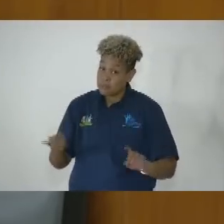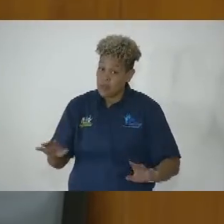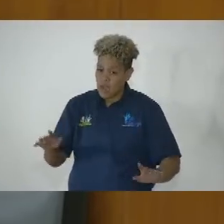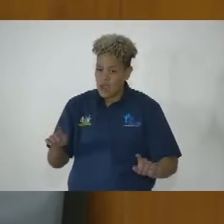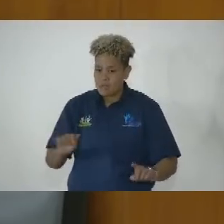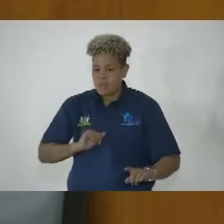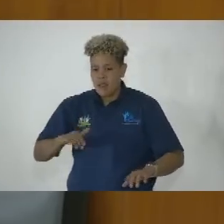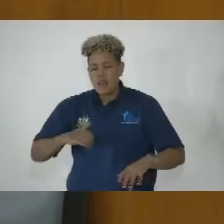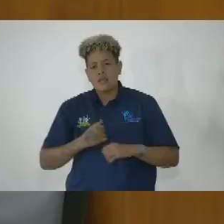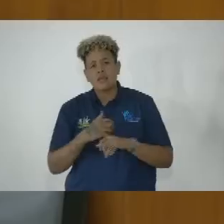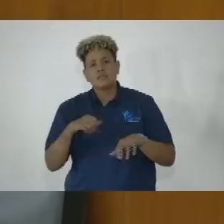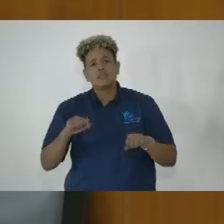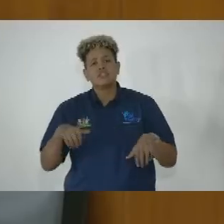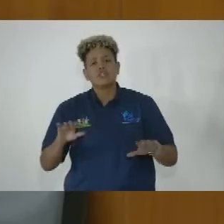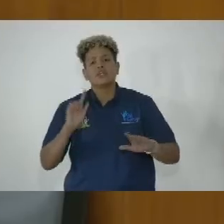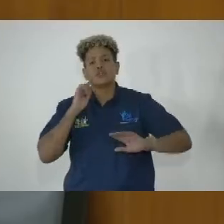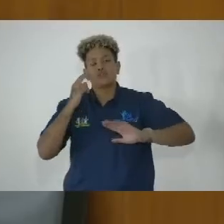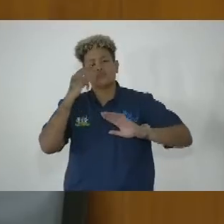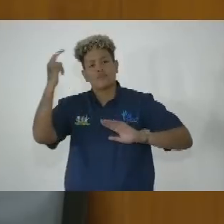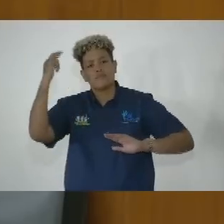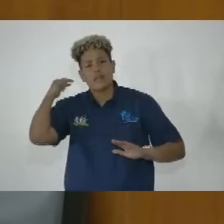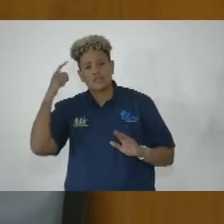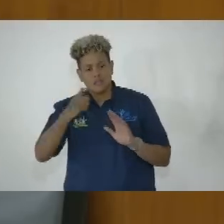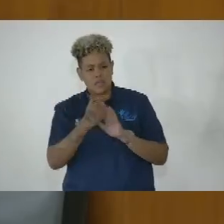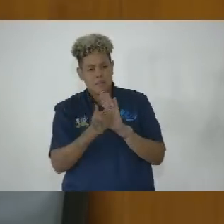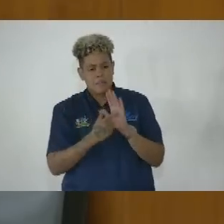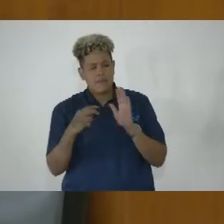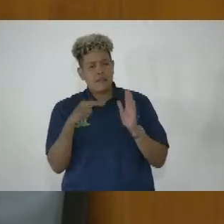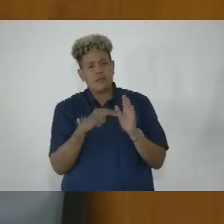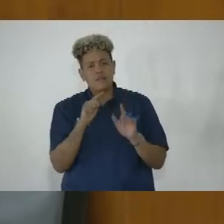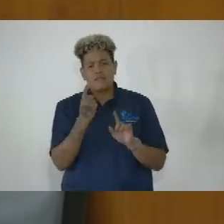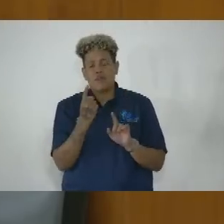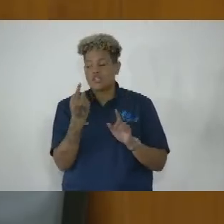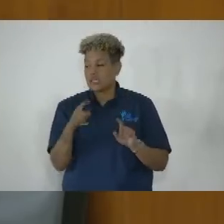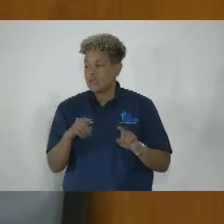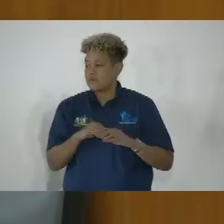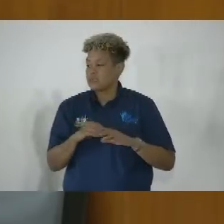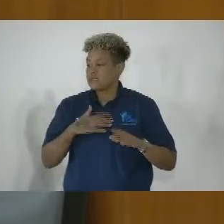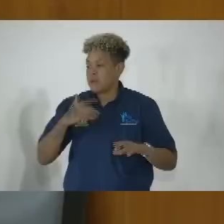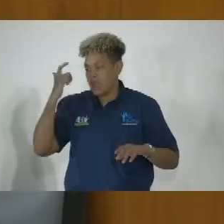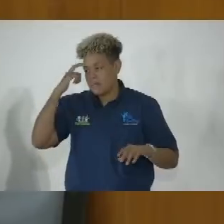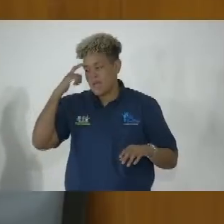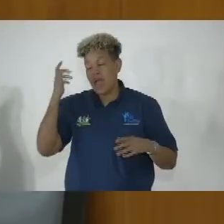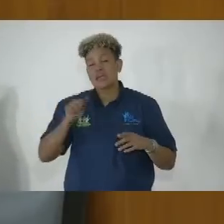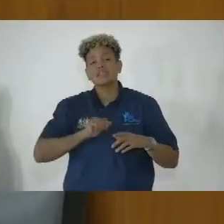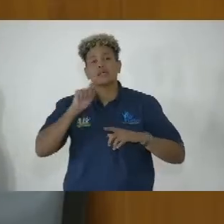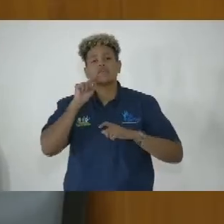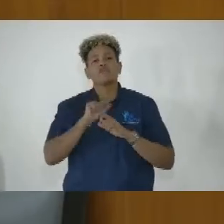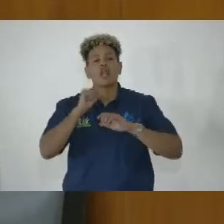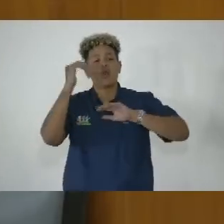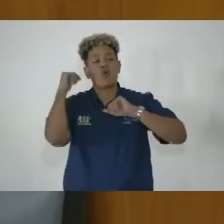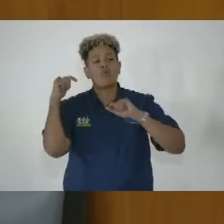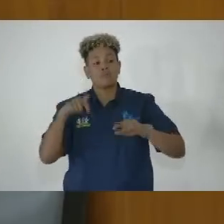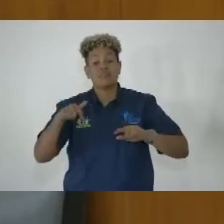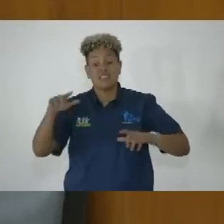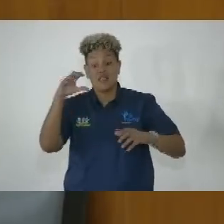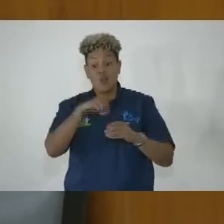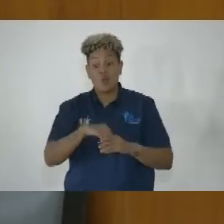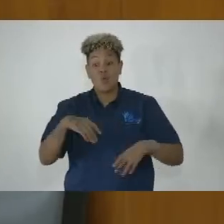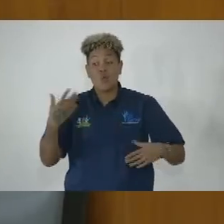did not get a chance to reflect on the parent bill, but in my mind, I am hoping that that